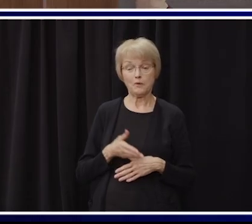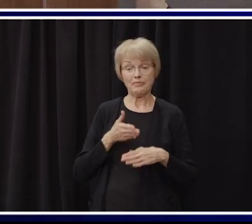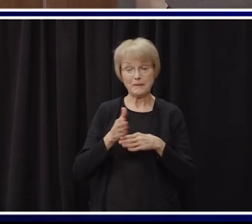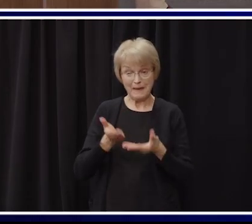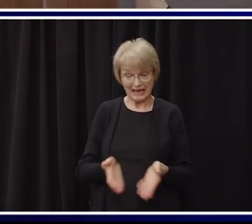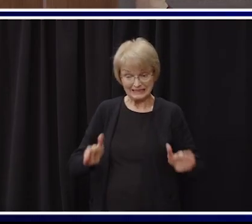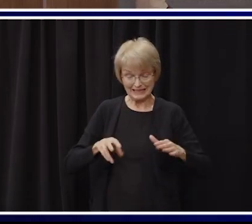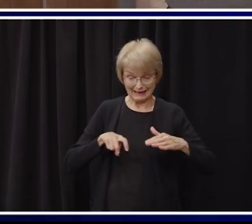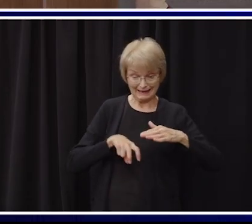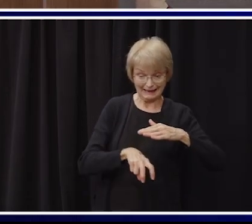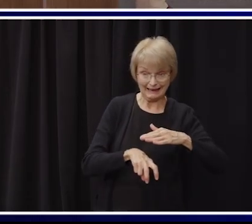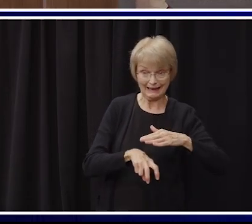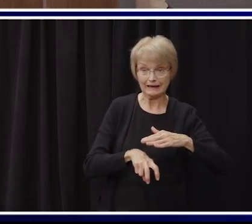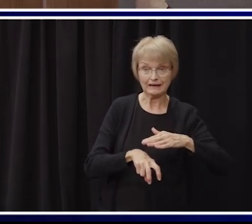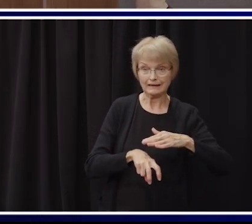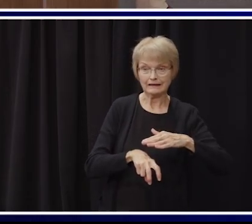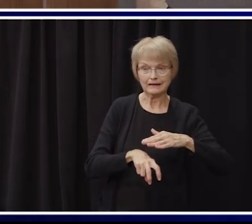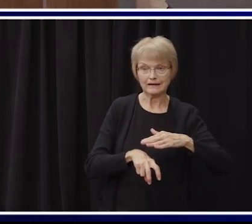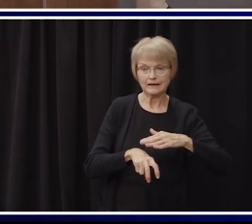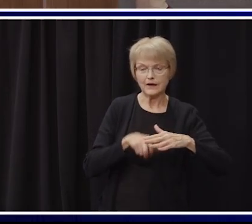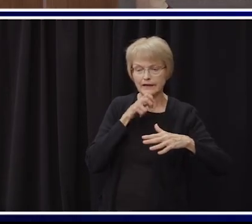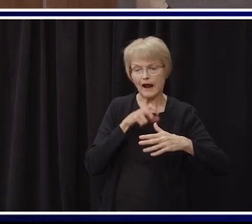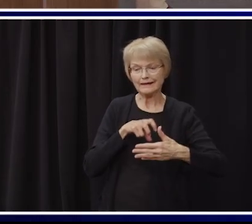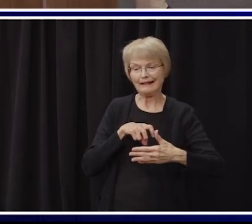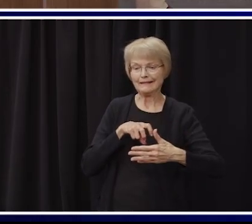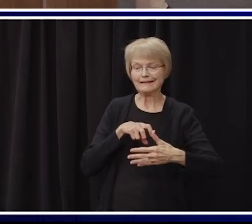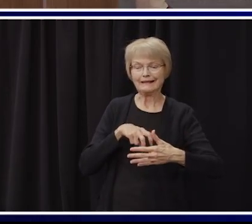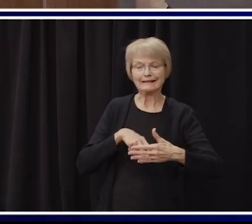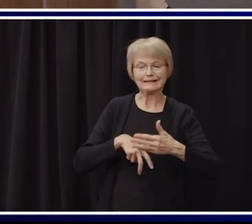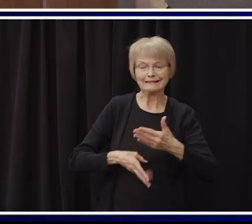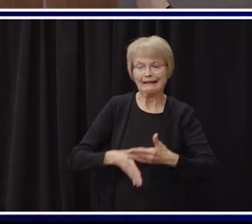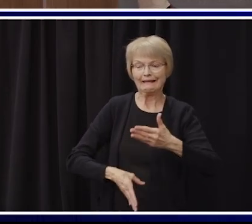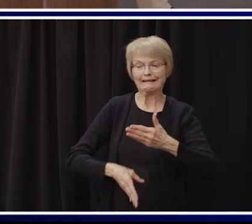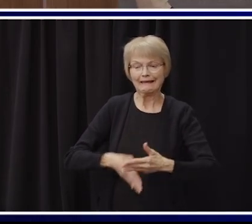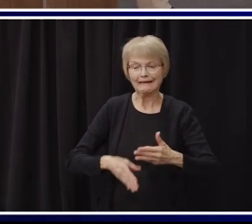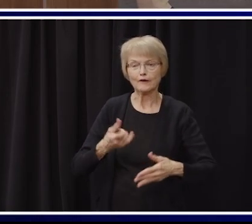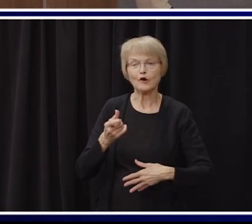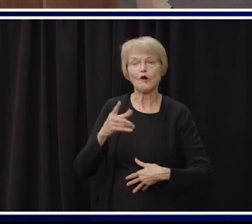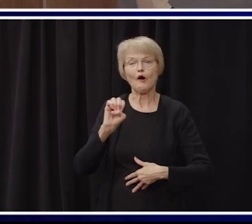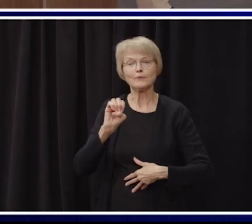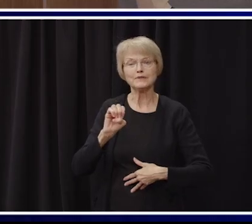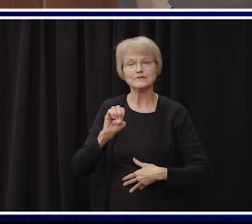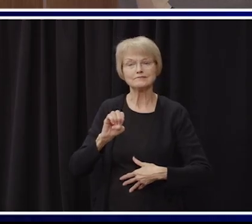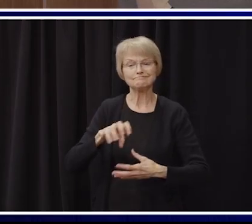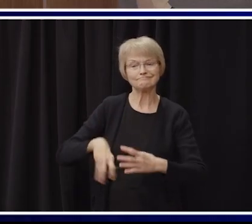sink isn't affected by the garbage disposal. They have full range of motion.